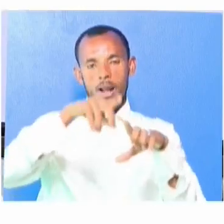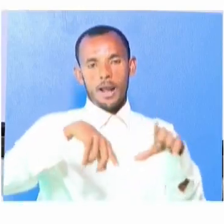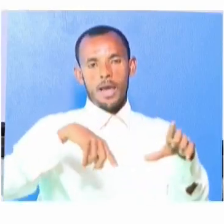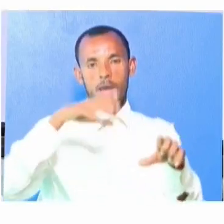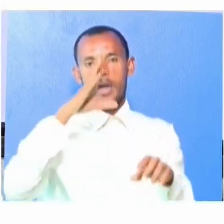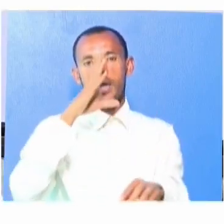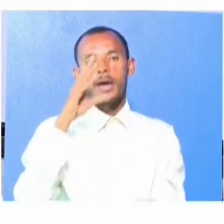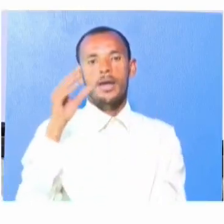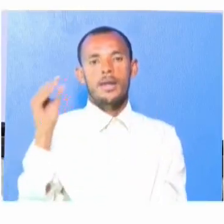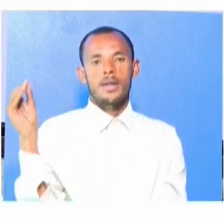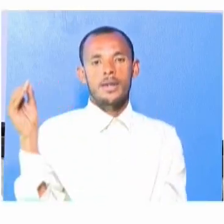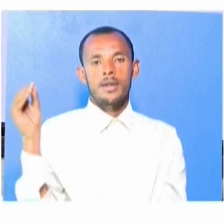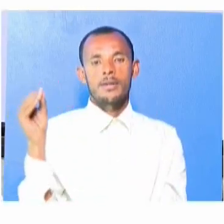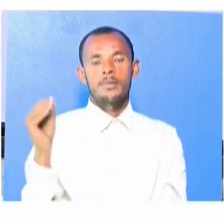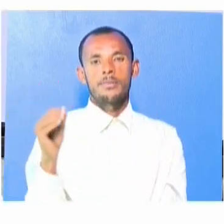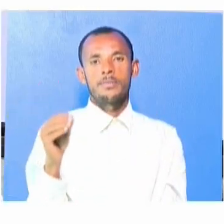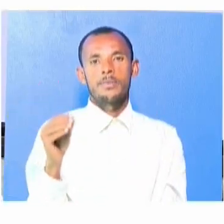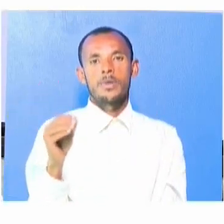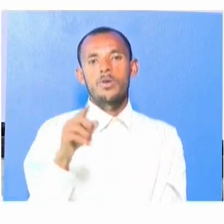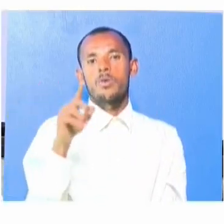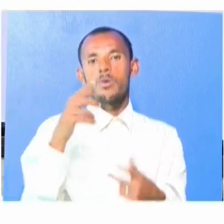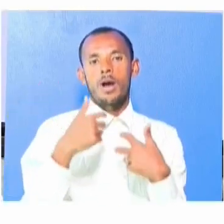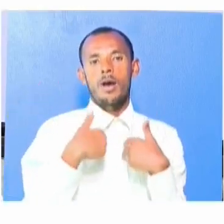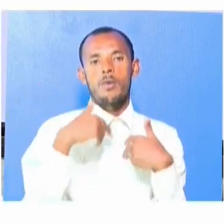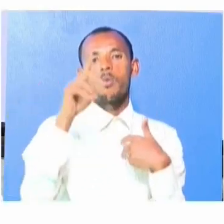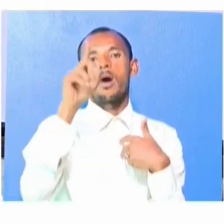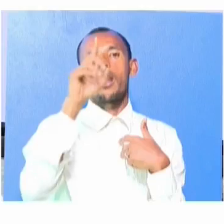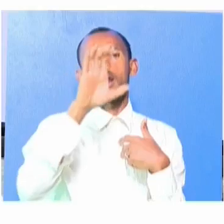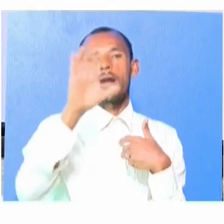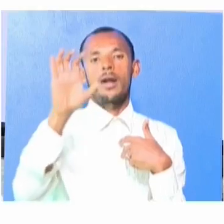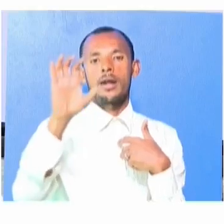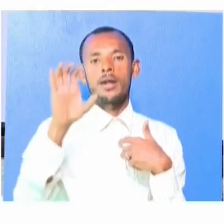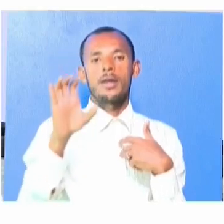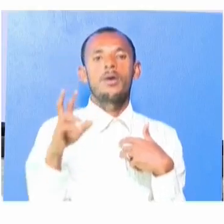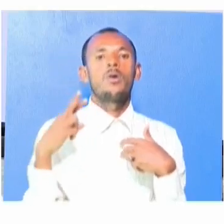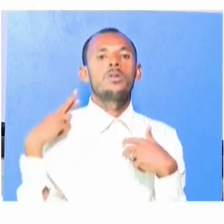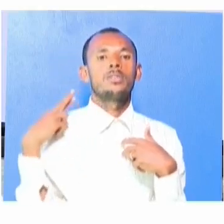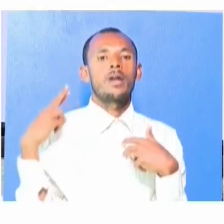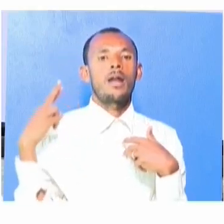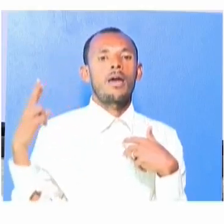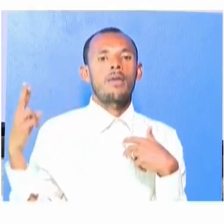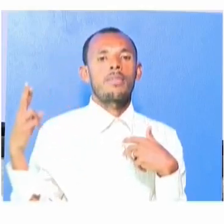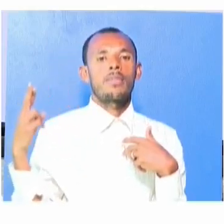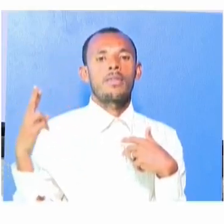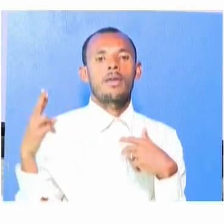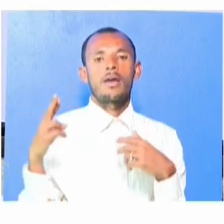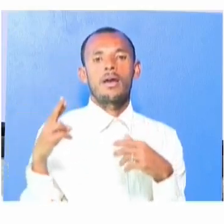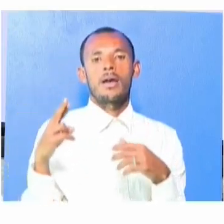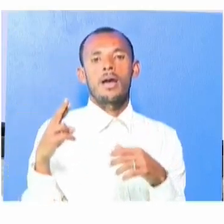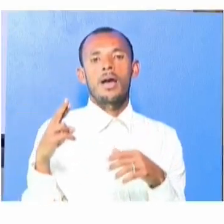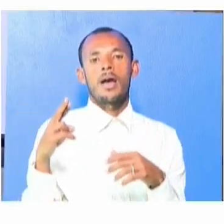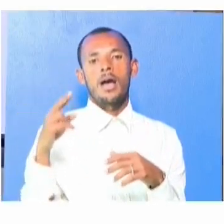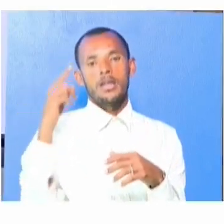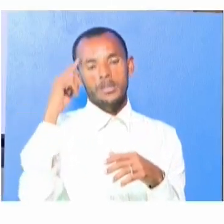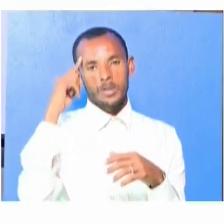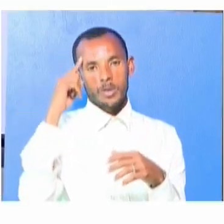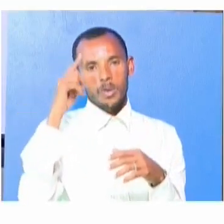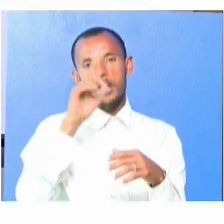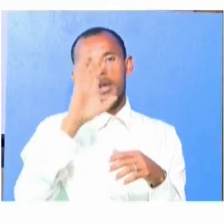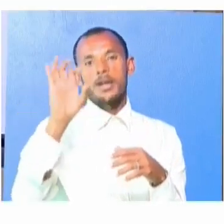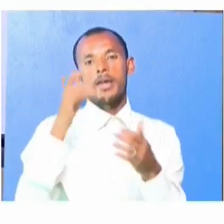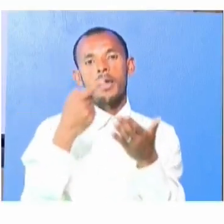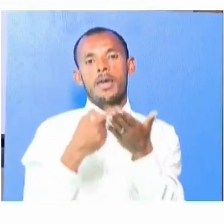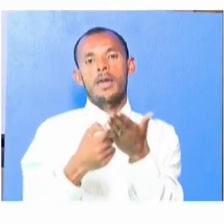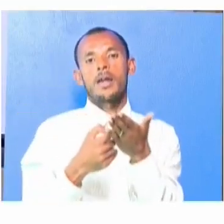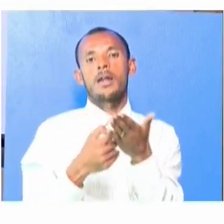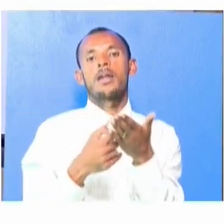and you have 100 somewhere to the right, and assume 100 is here. Next to 100,